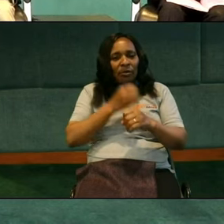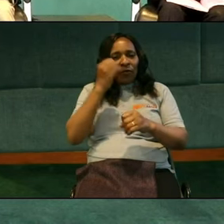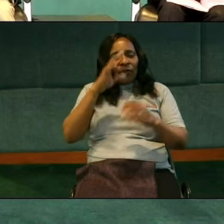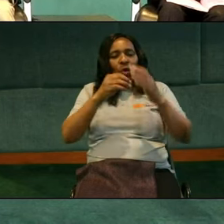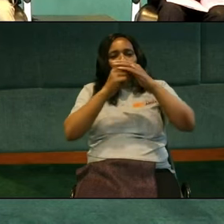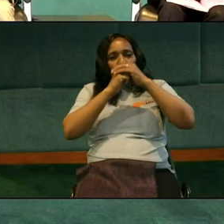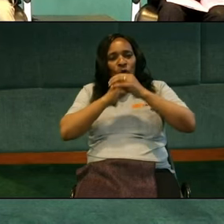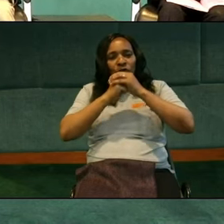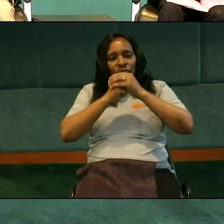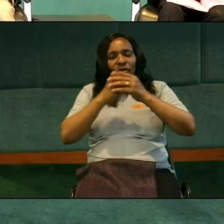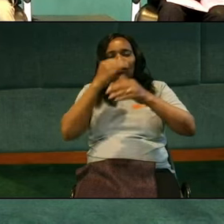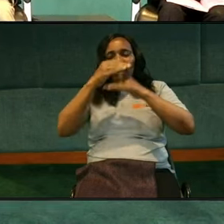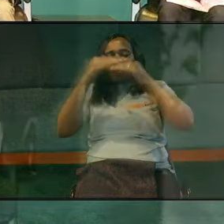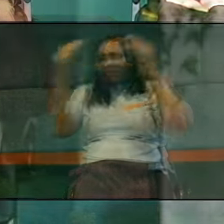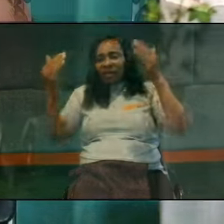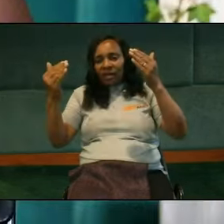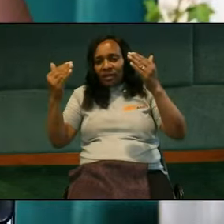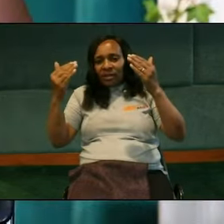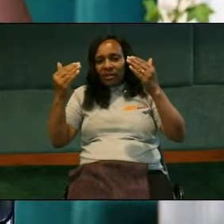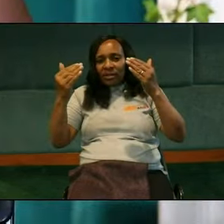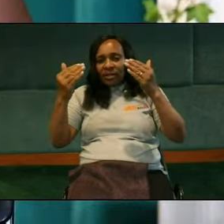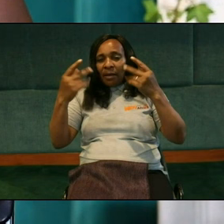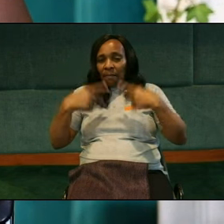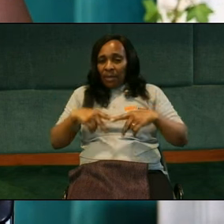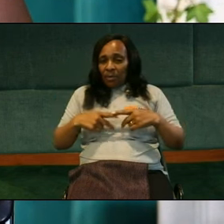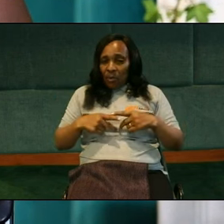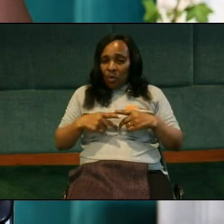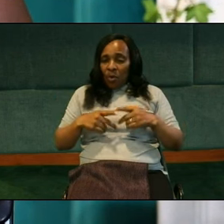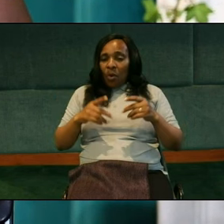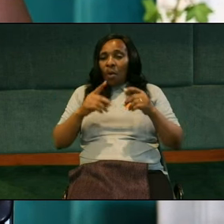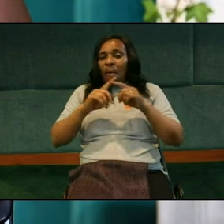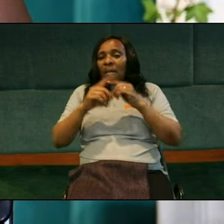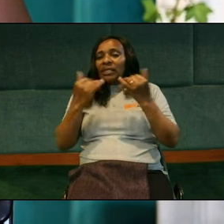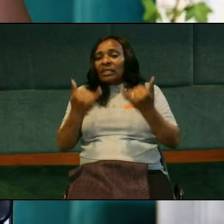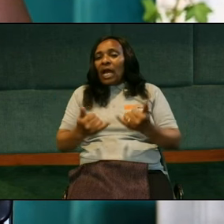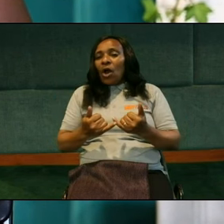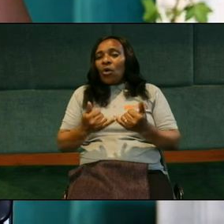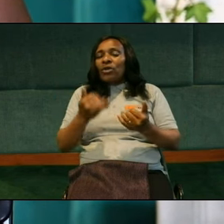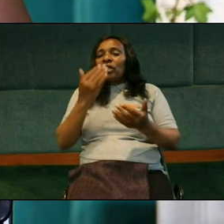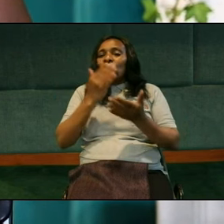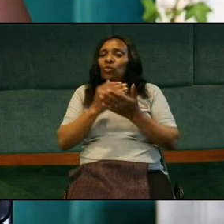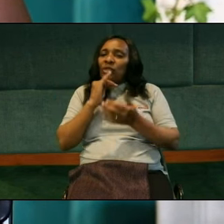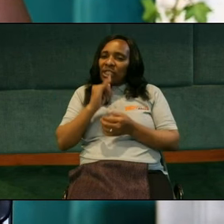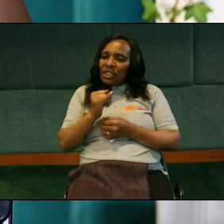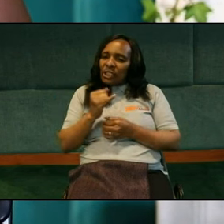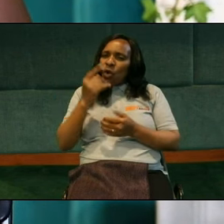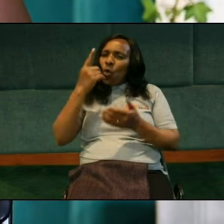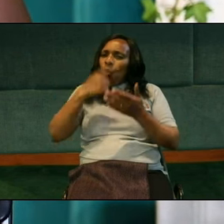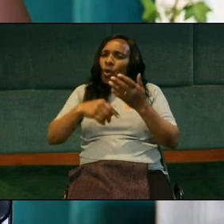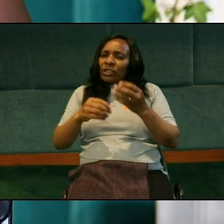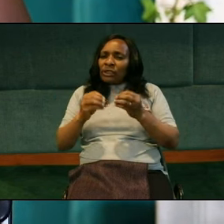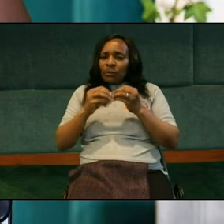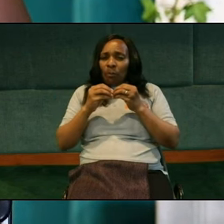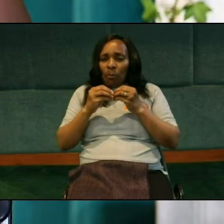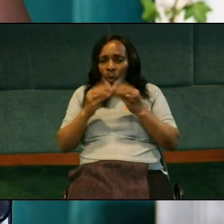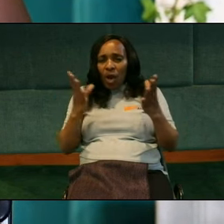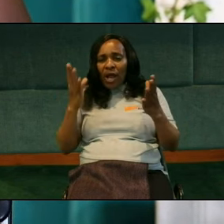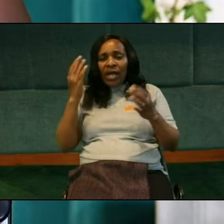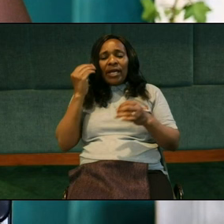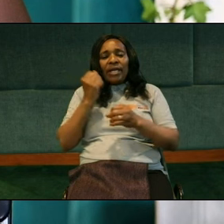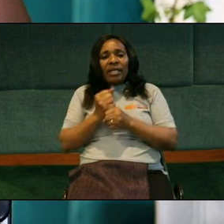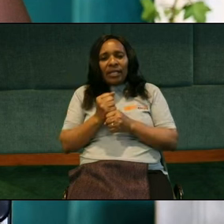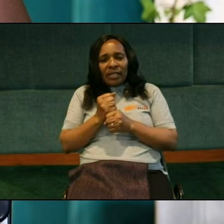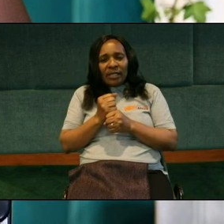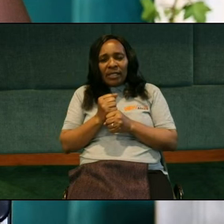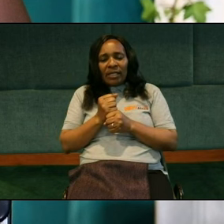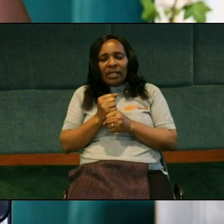of the heathen gods, in addition to the temple he built for the true God? What's more, he didn't just build